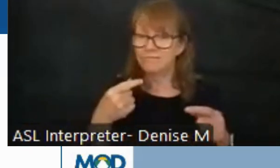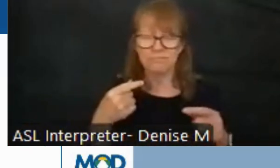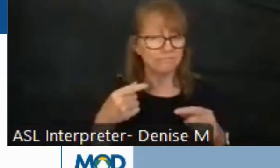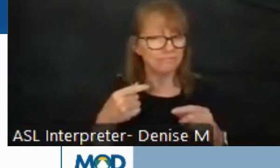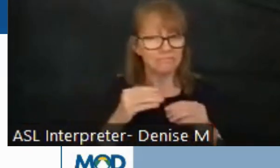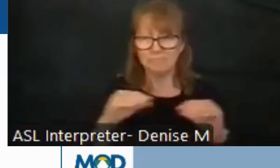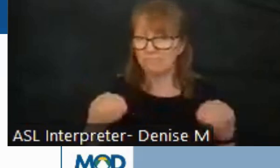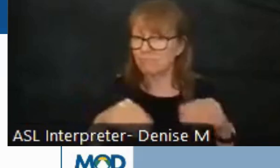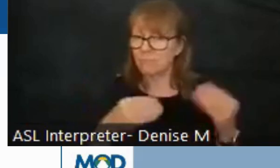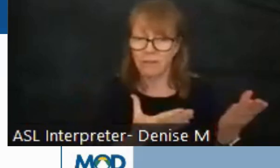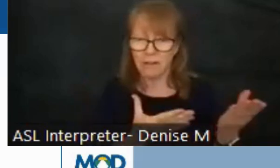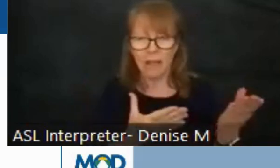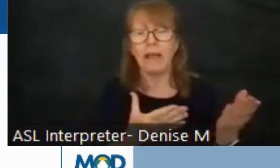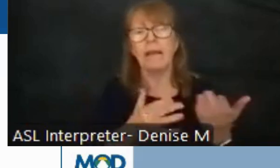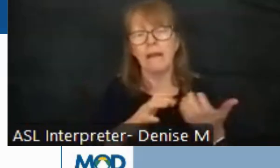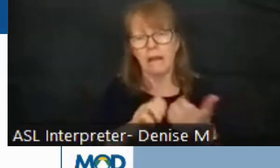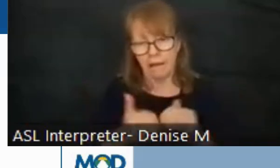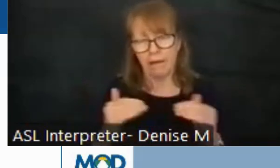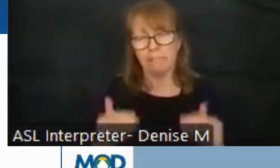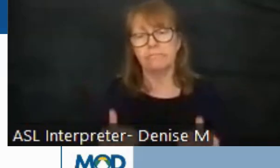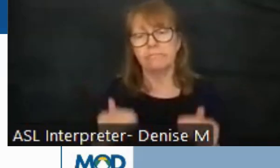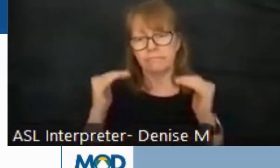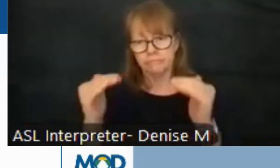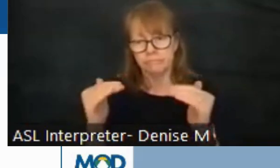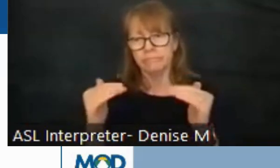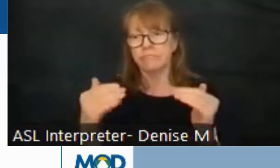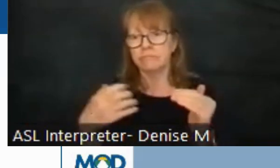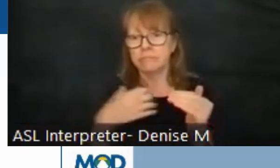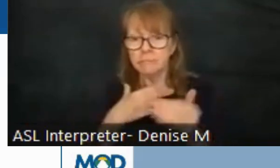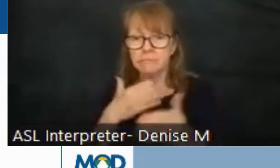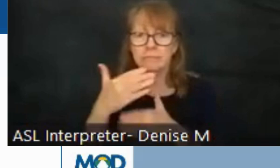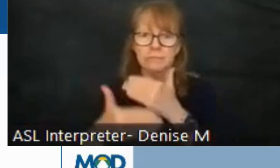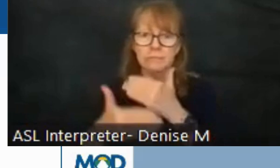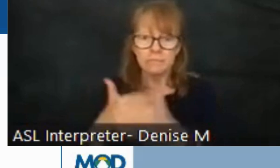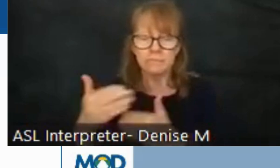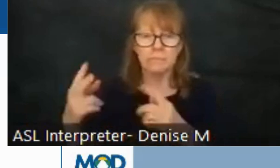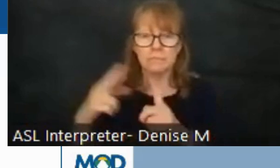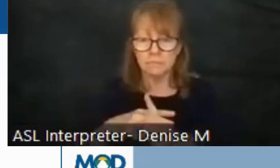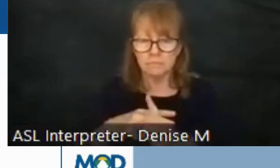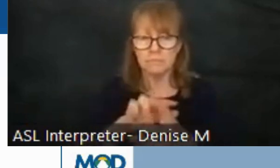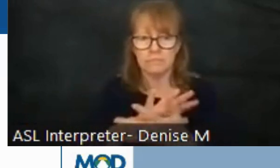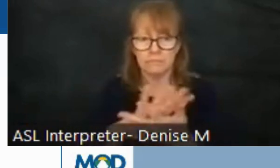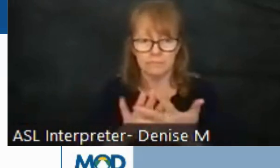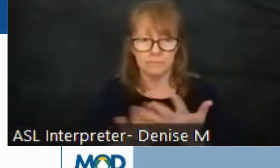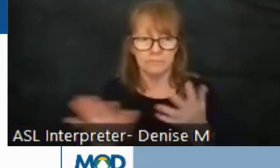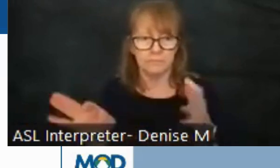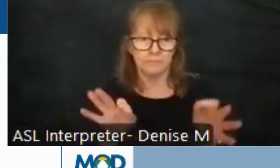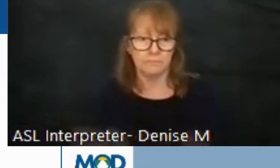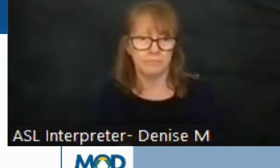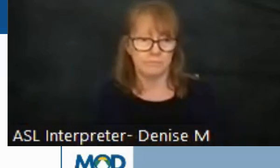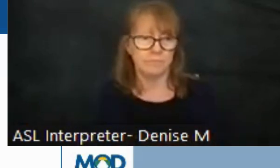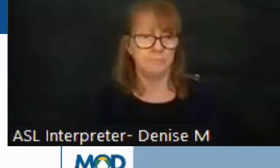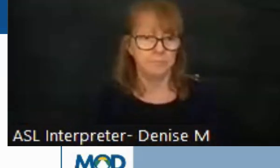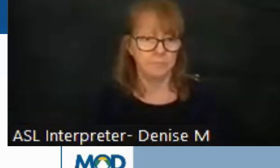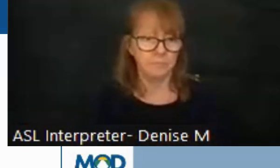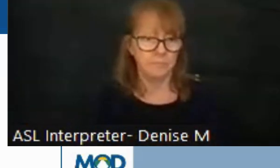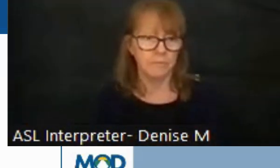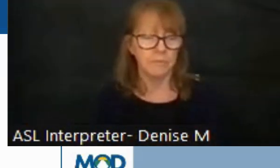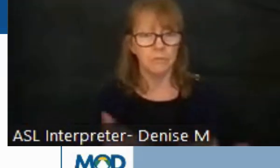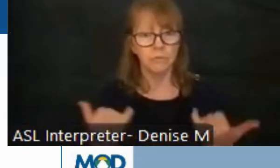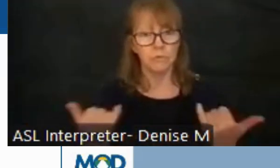Okay, so the objective of today's workshop is really to provide you with a better understanding of what